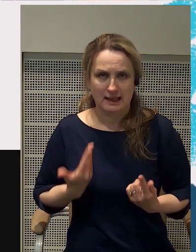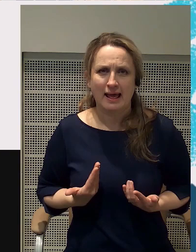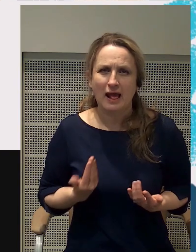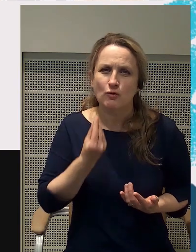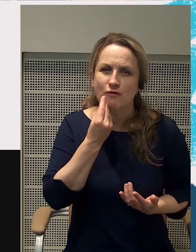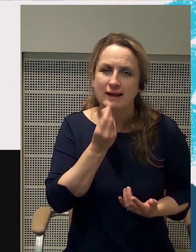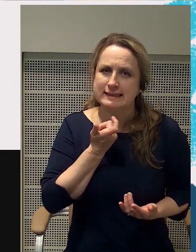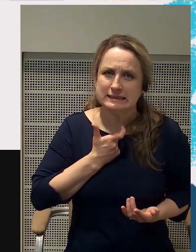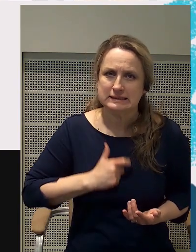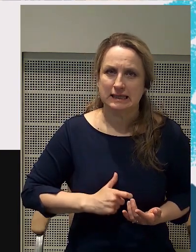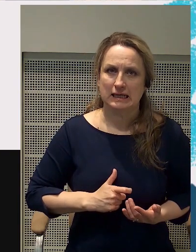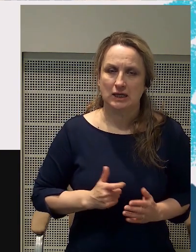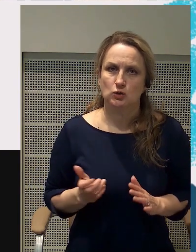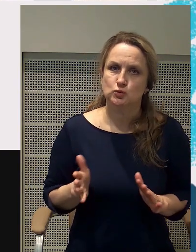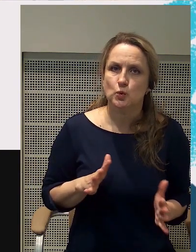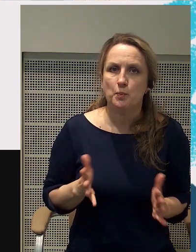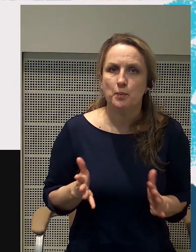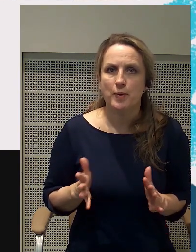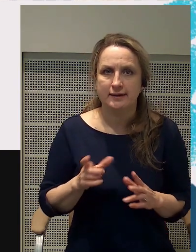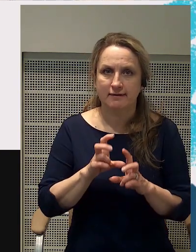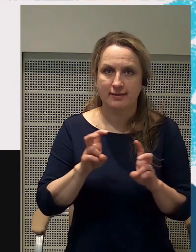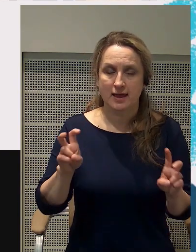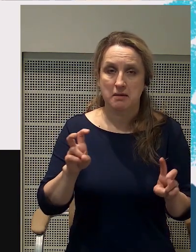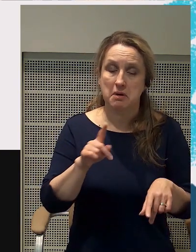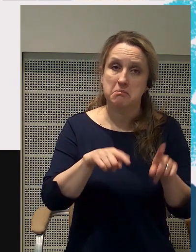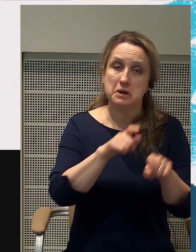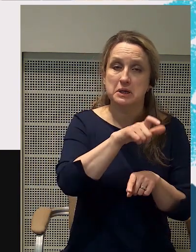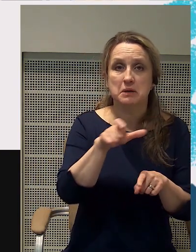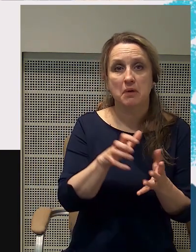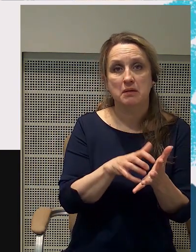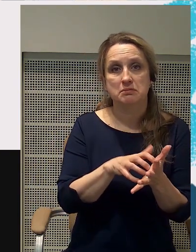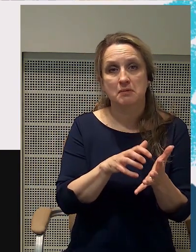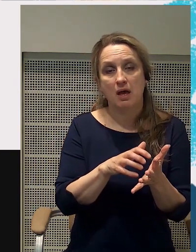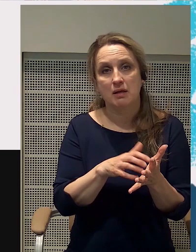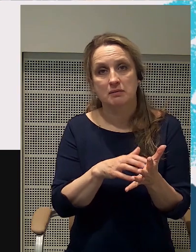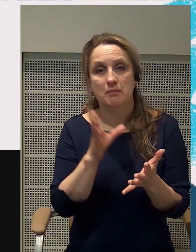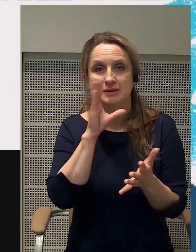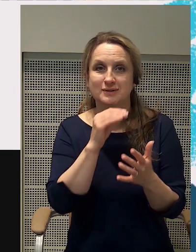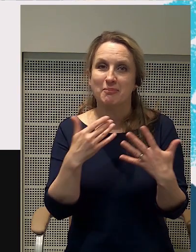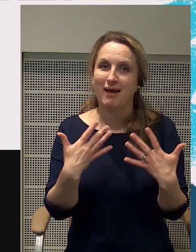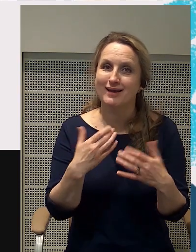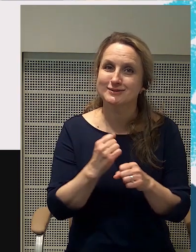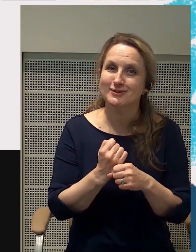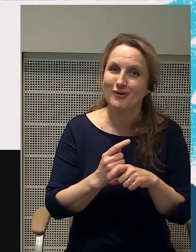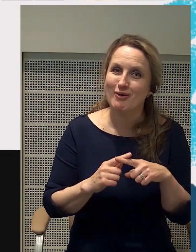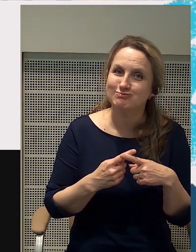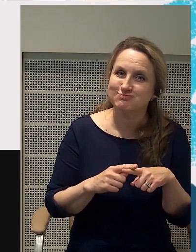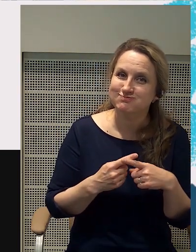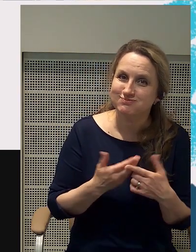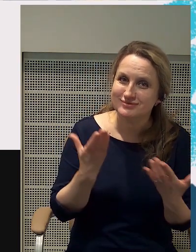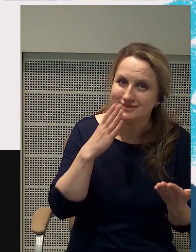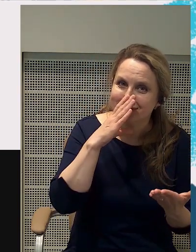enjoy doing crafts. Some people enjoy having more adventurous lifestyles. But in the